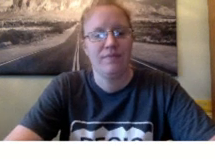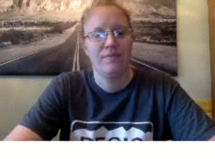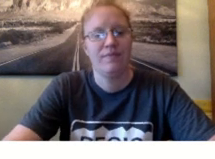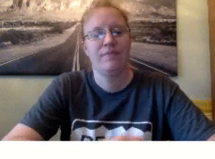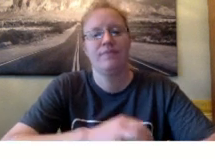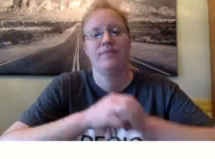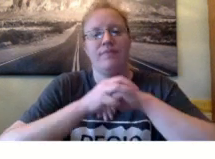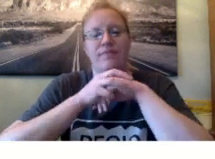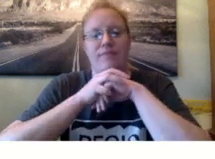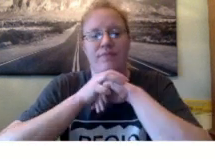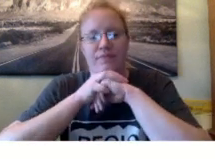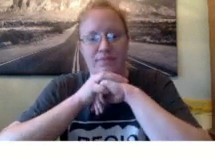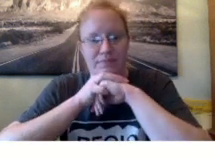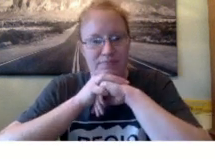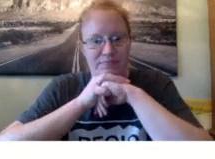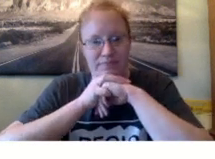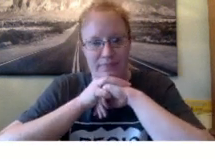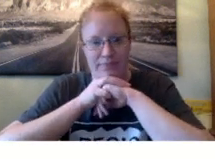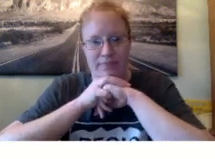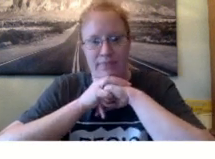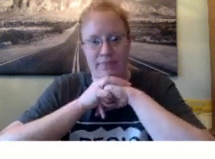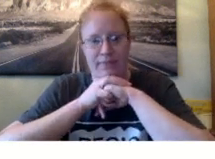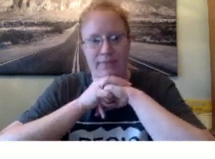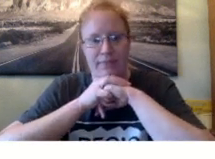fruit salad, or pie.